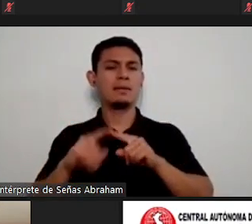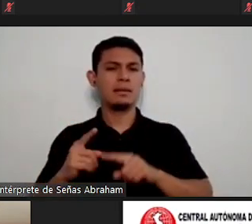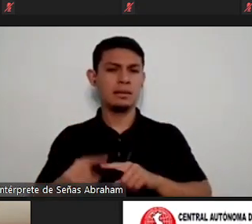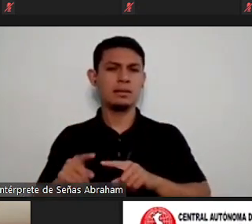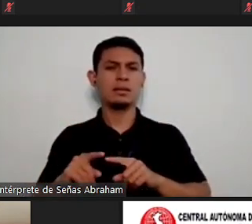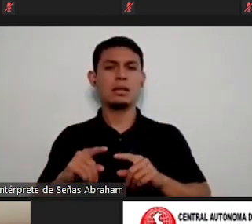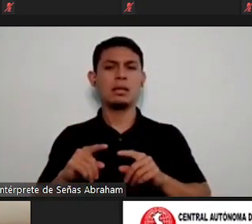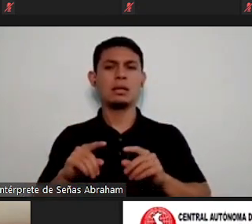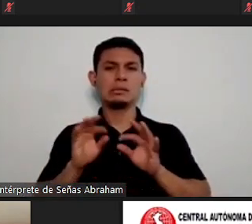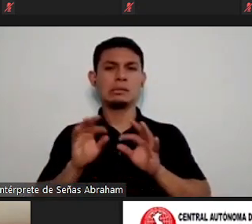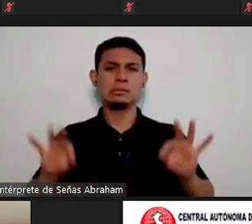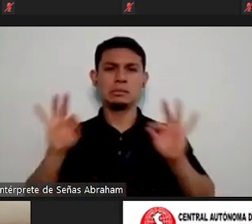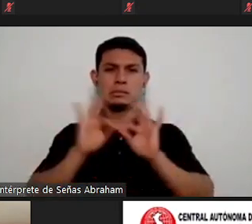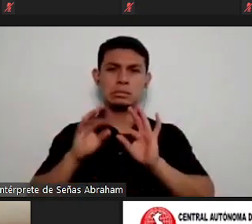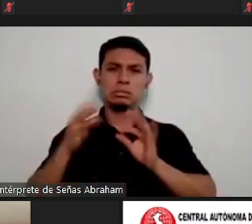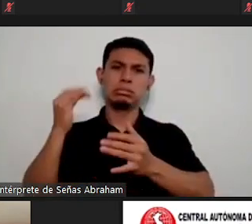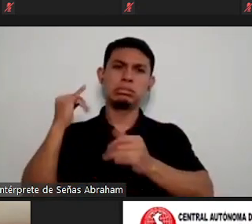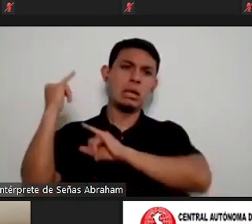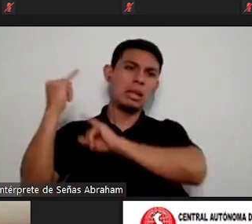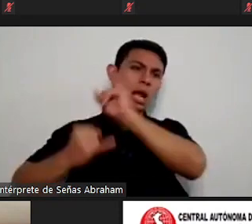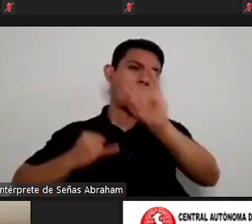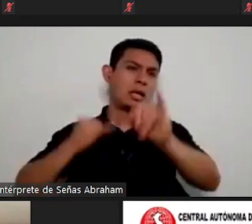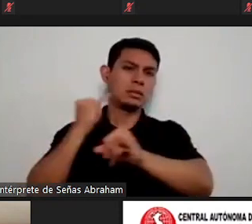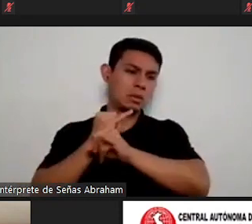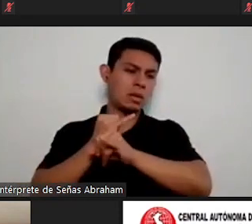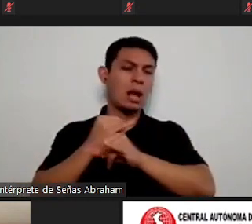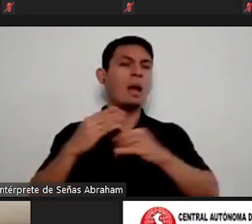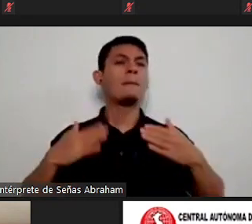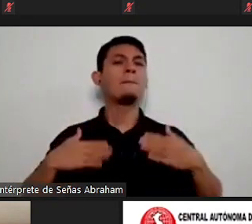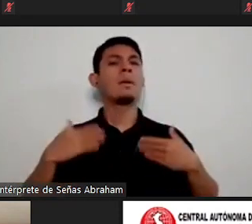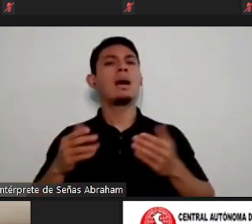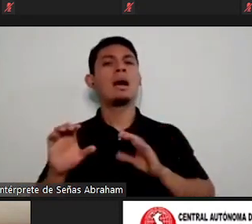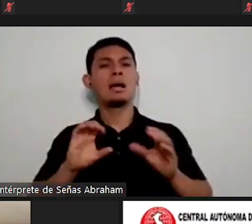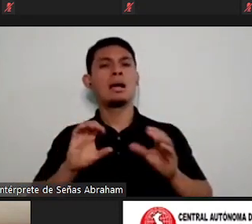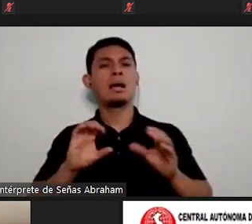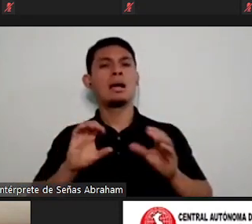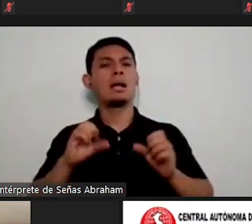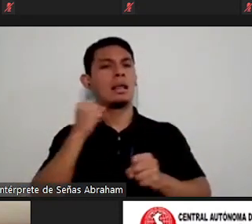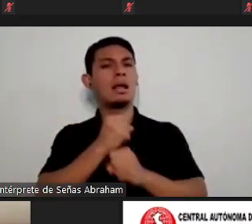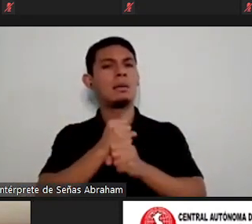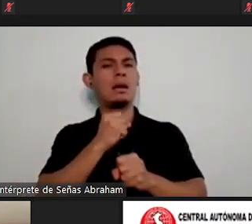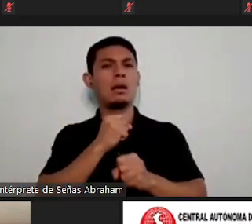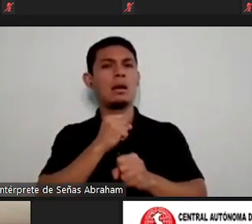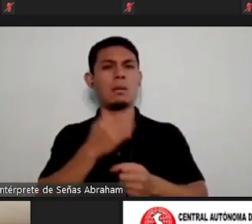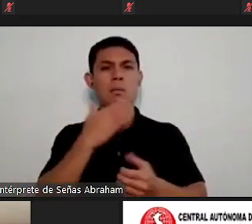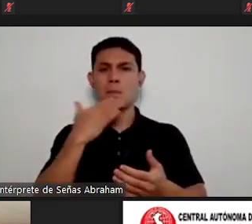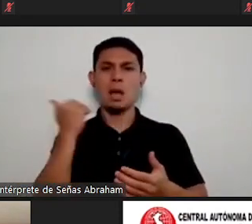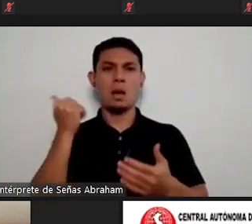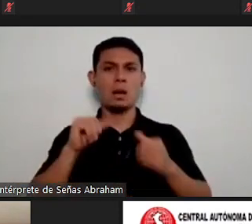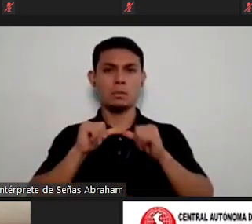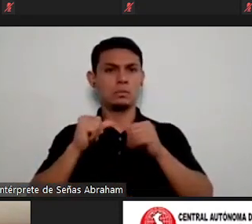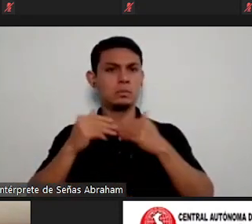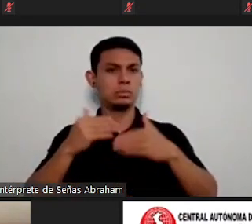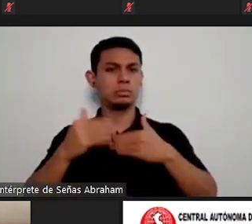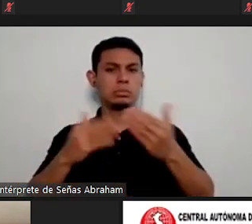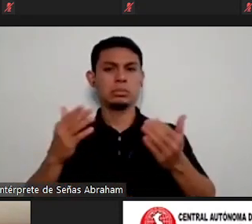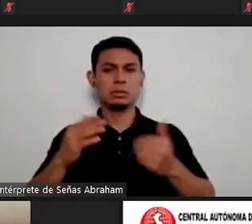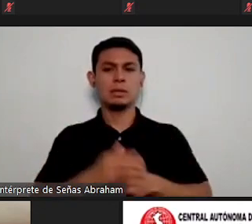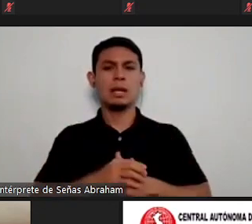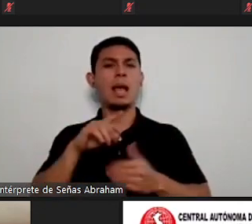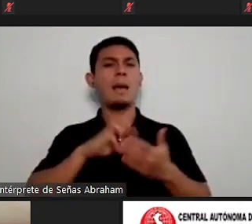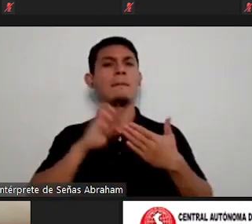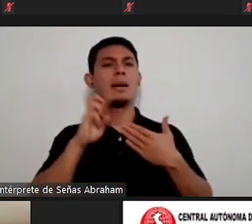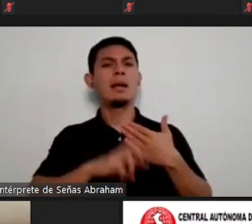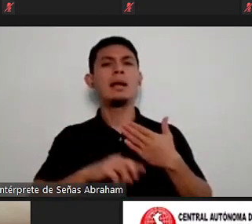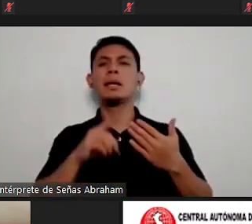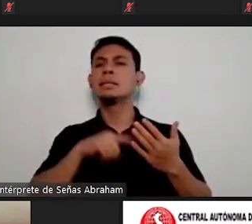basis for making decent work a reality for all your plan talks about promoting the ratification and